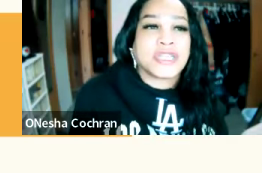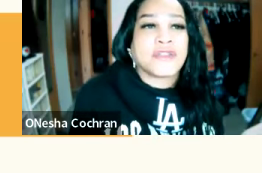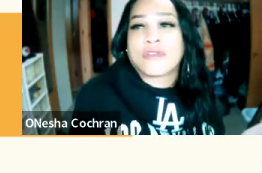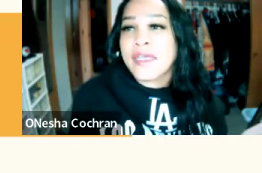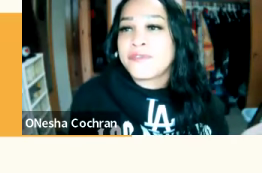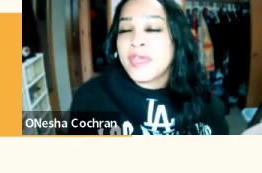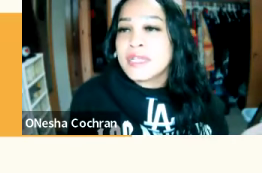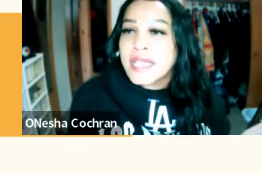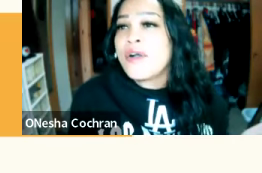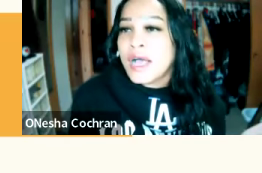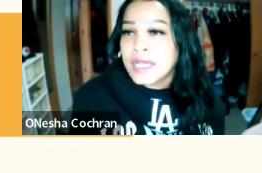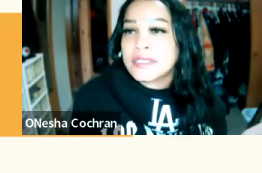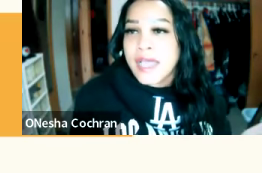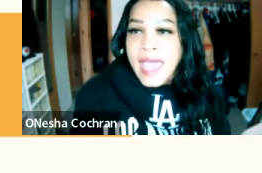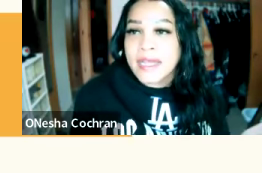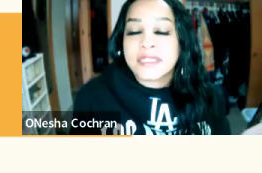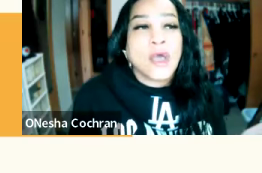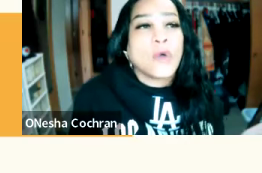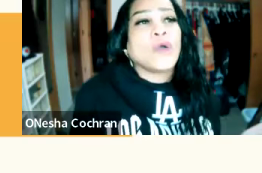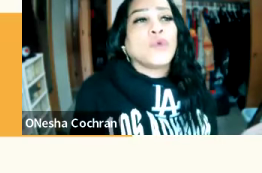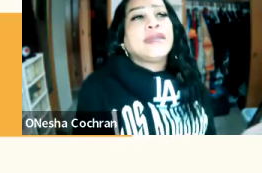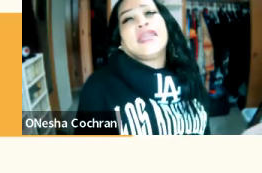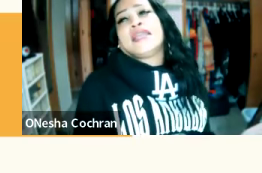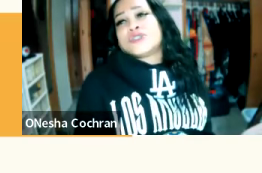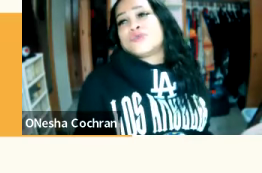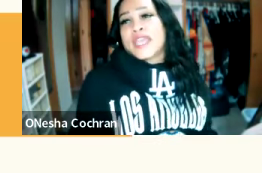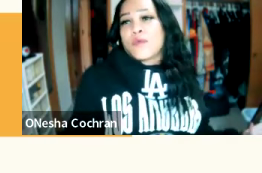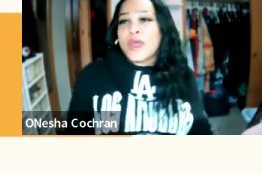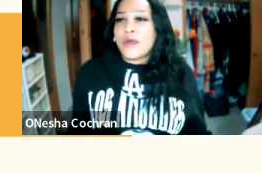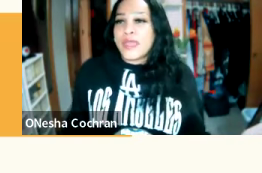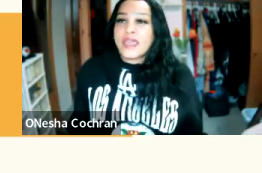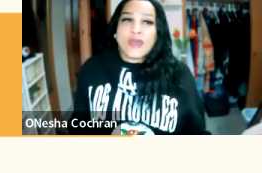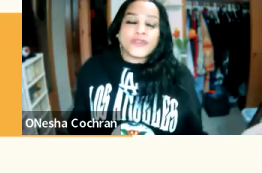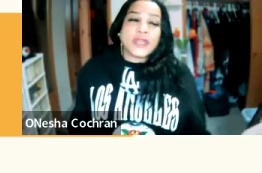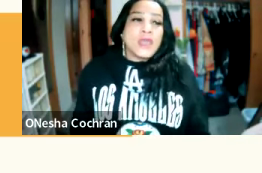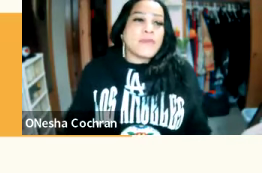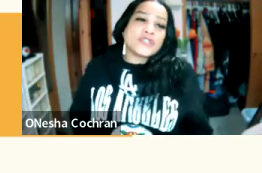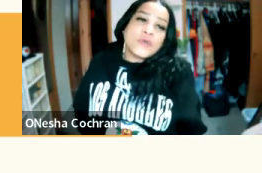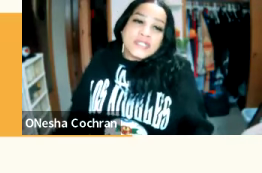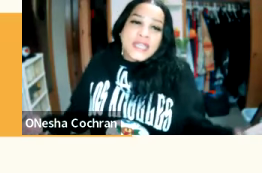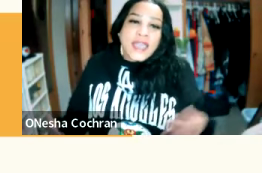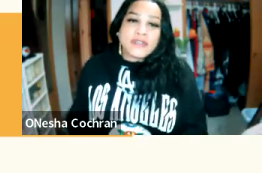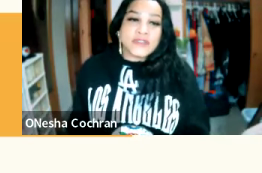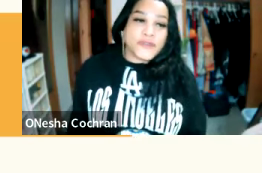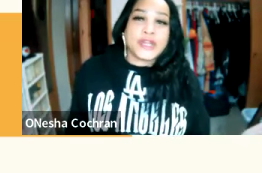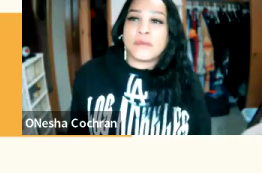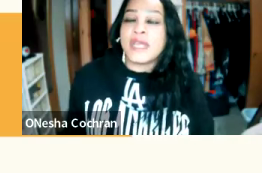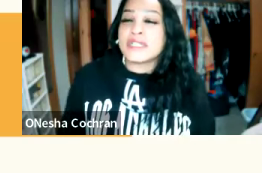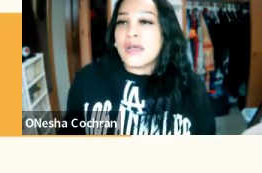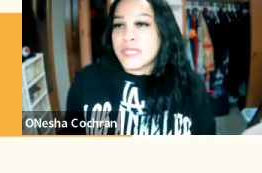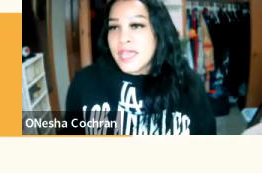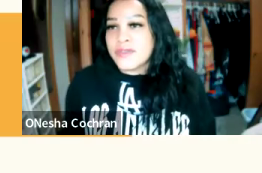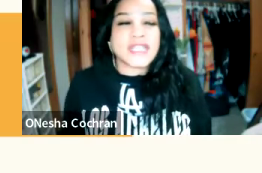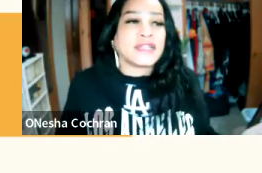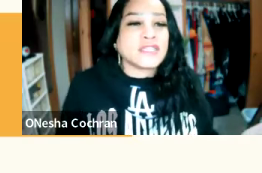experienced addiction in their life tell us addicts what we need to get well and get healthy. Measure 110 gave us a freedom